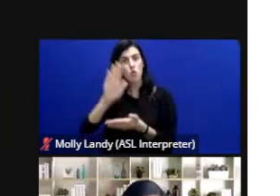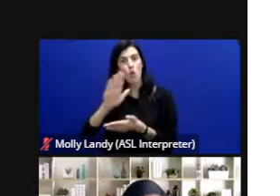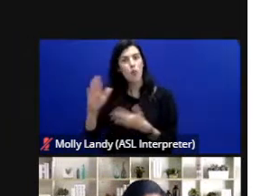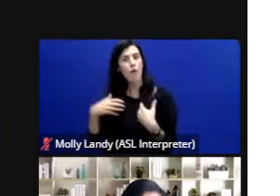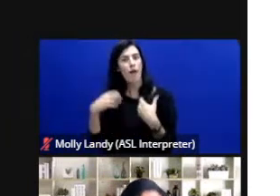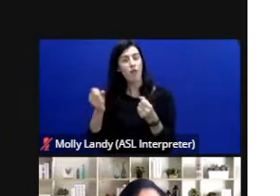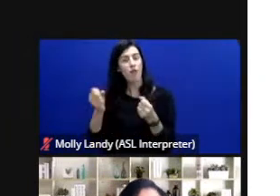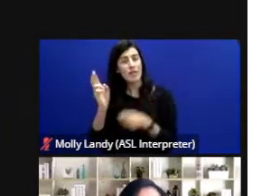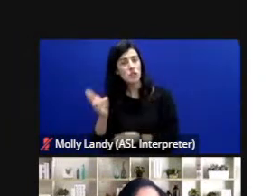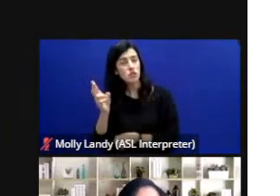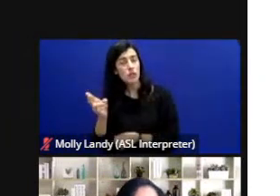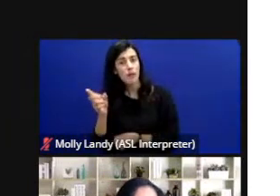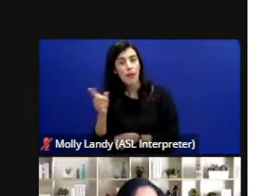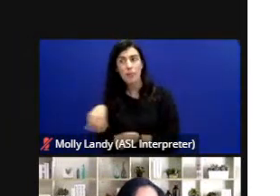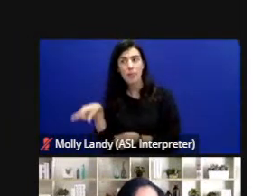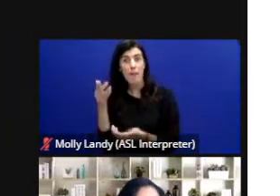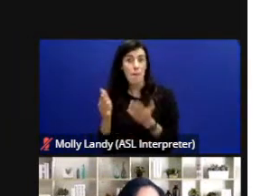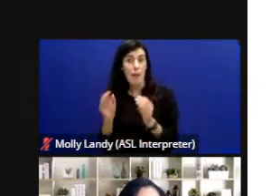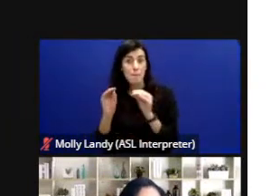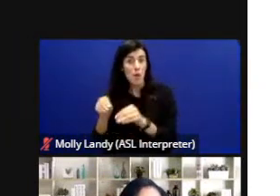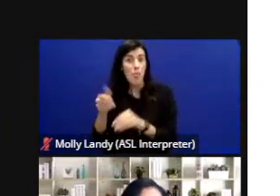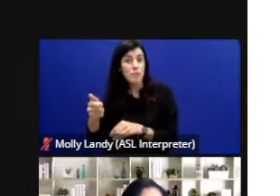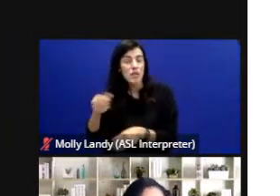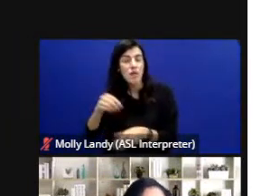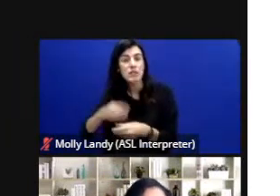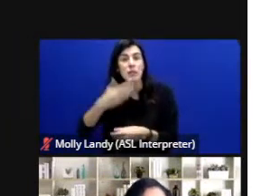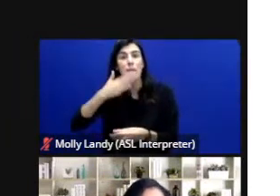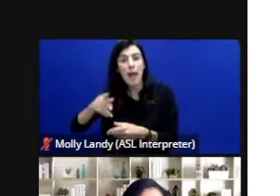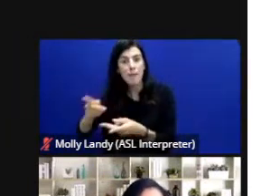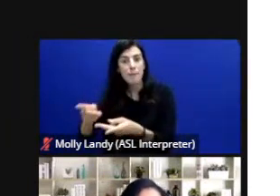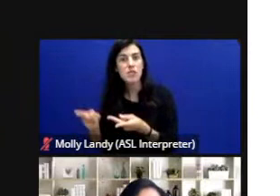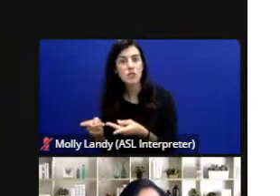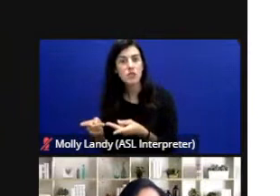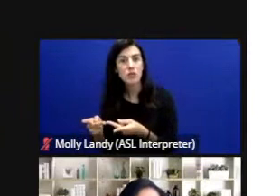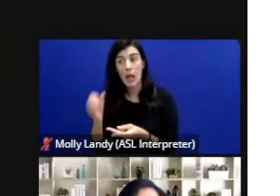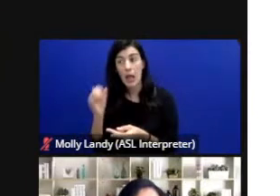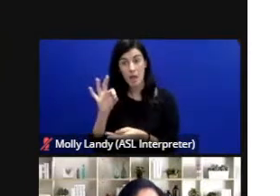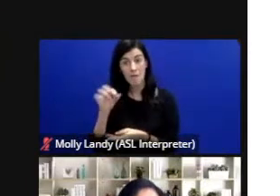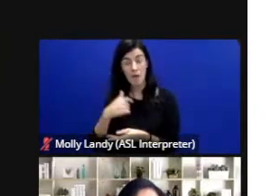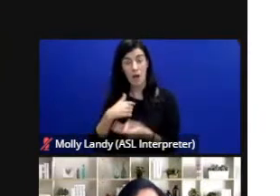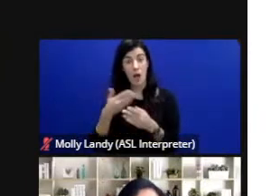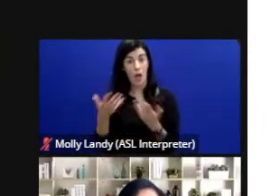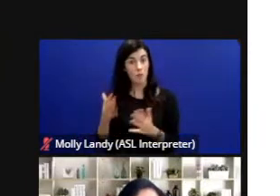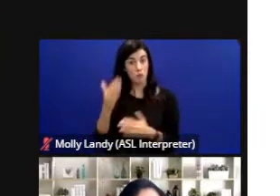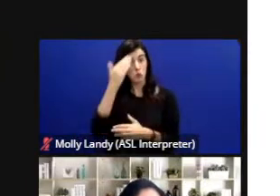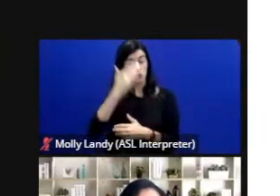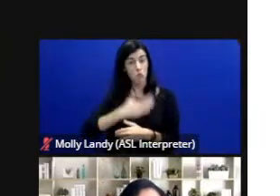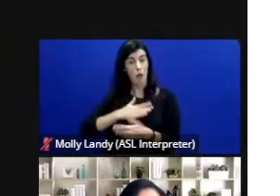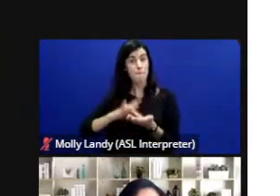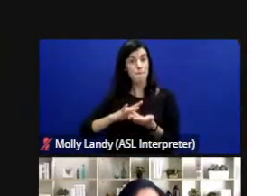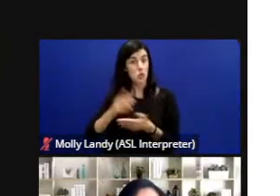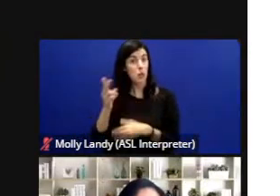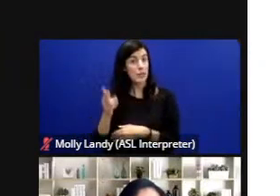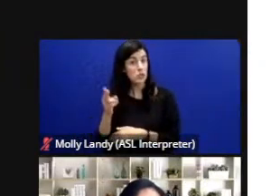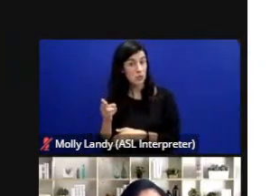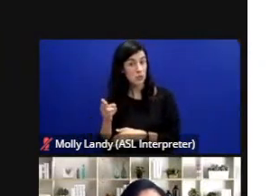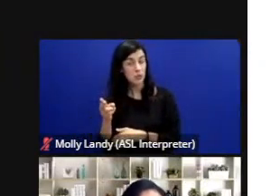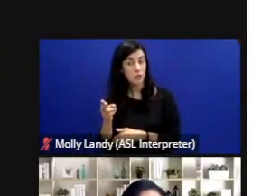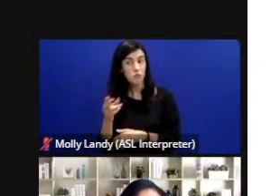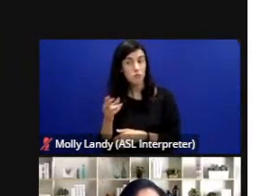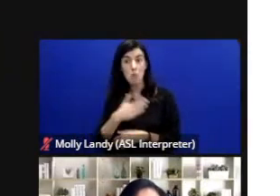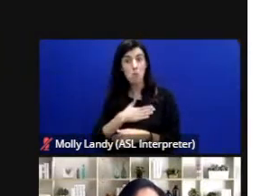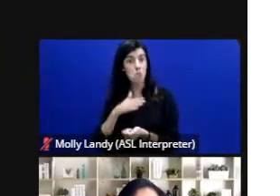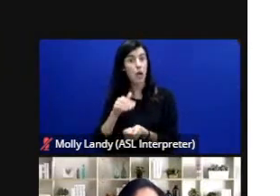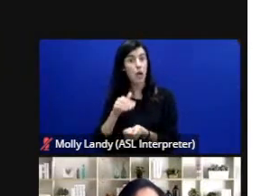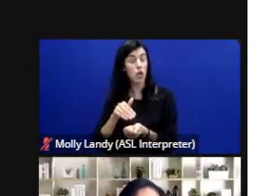putting ourselves in a bad position. Have I known what my medical history is, my doctor could